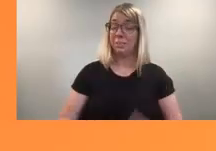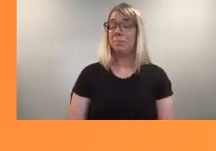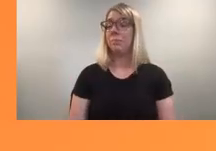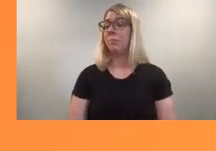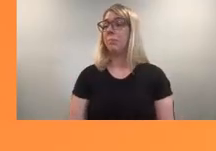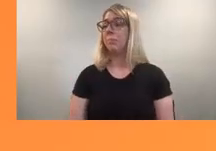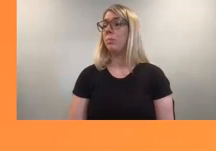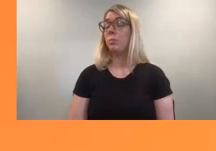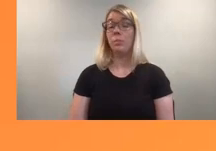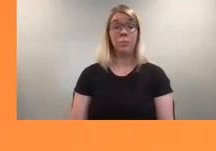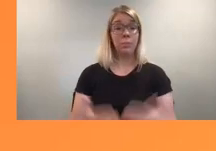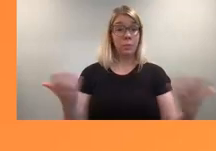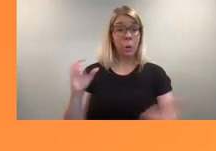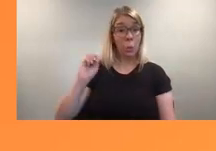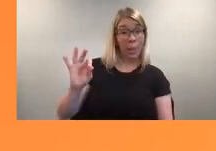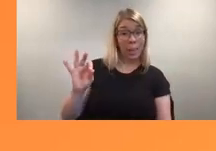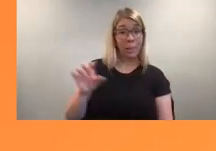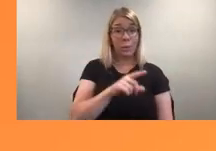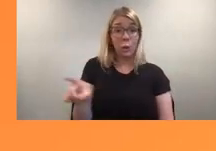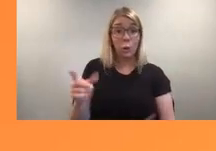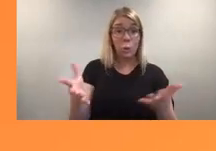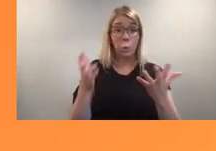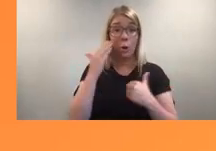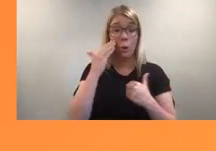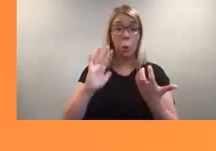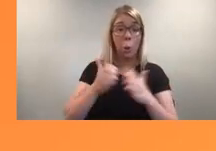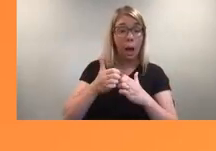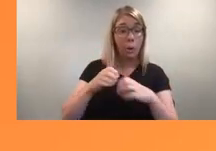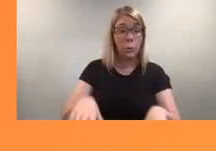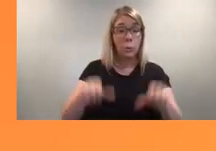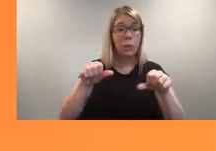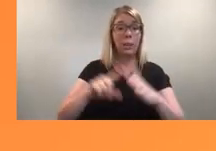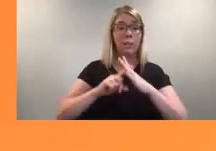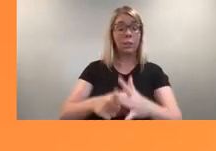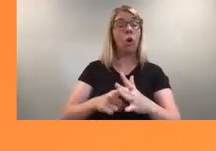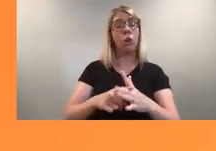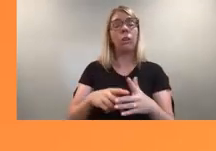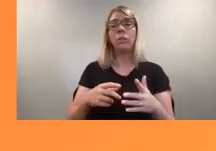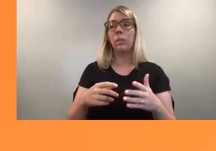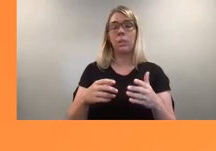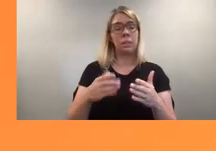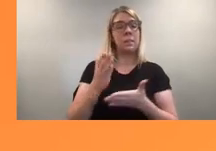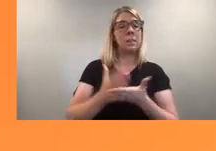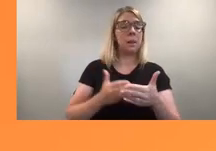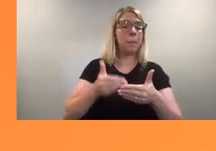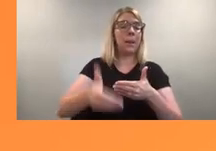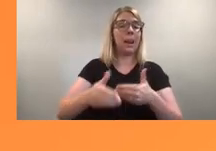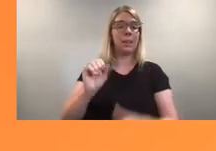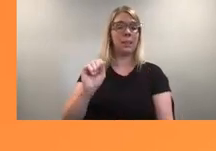So if you wanna know how to get started with OpenPed, here are some next steps.